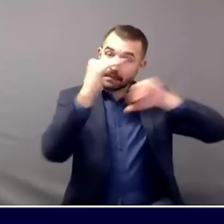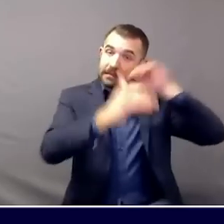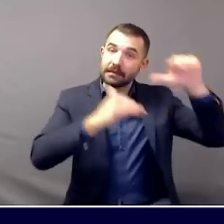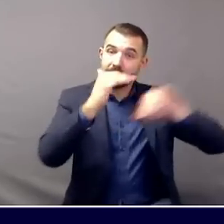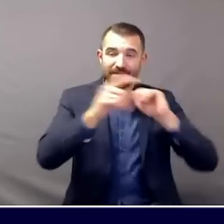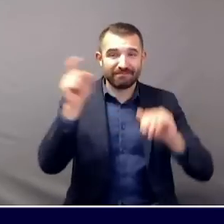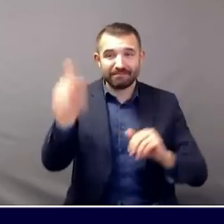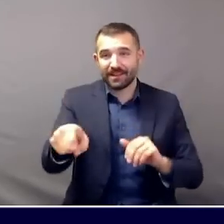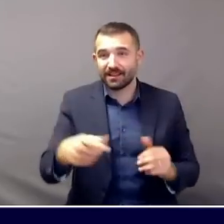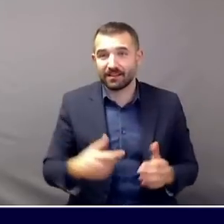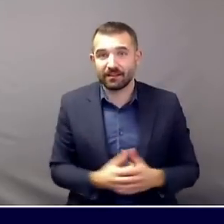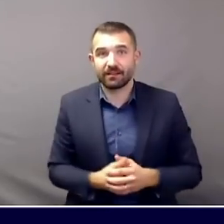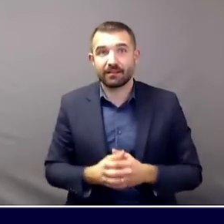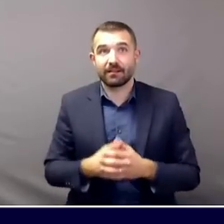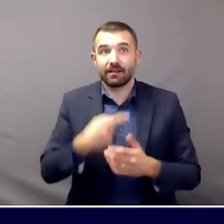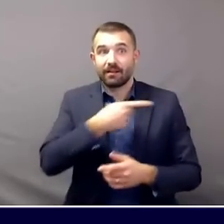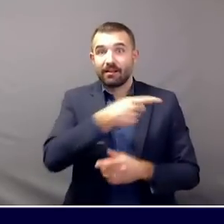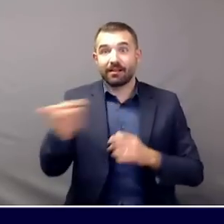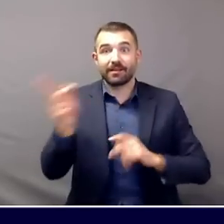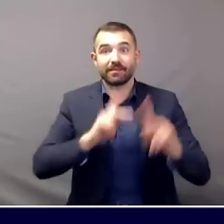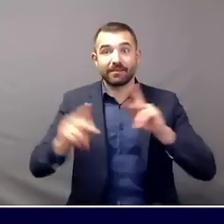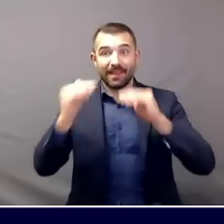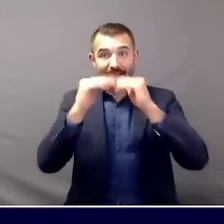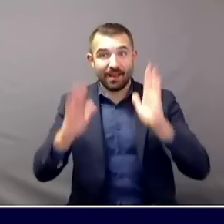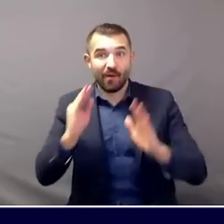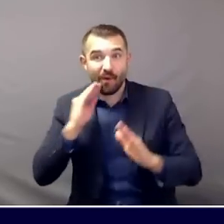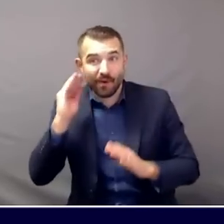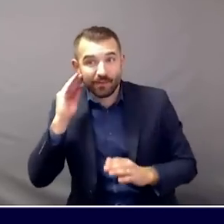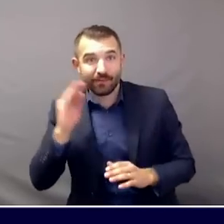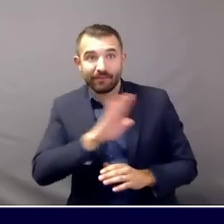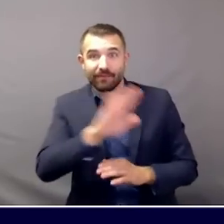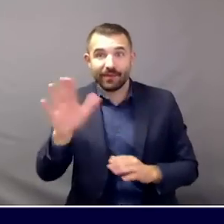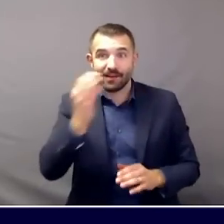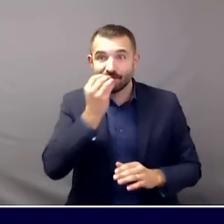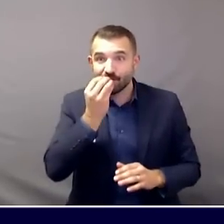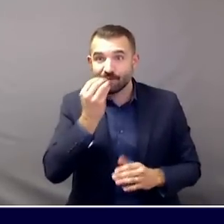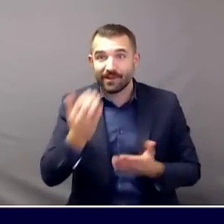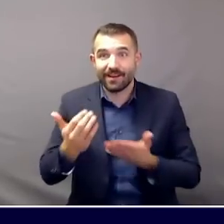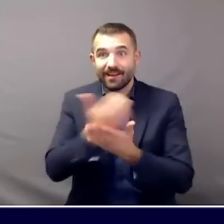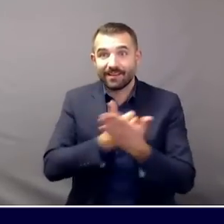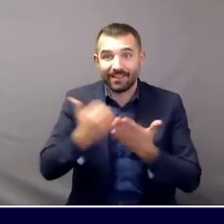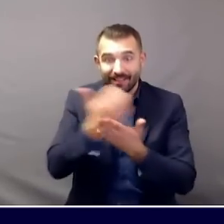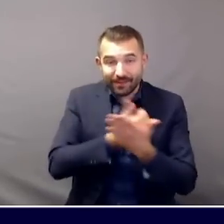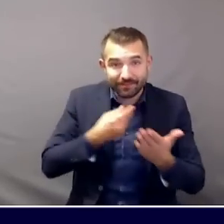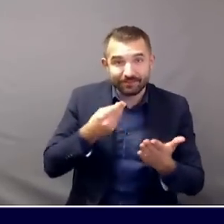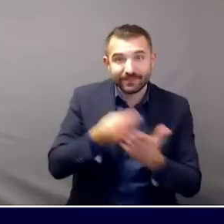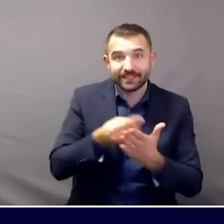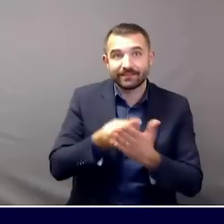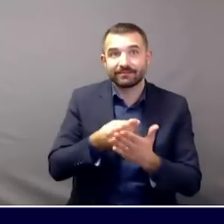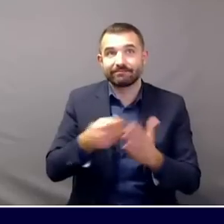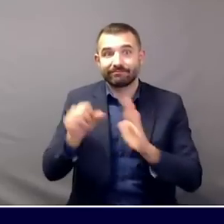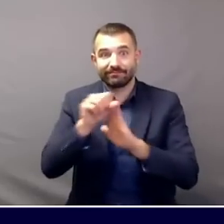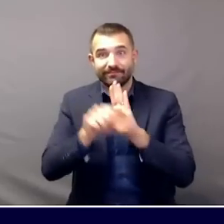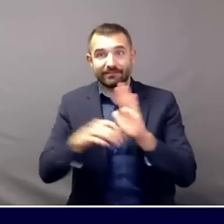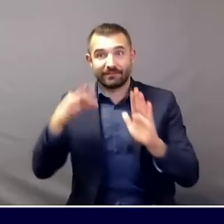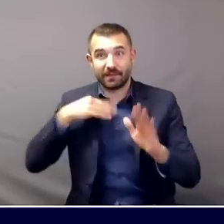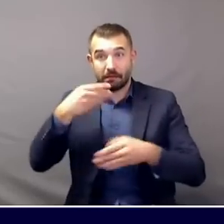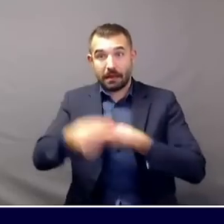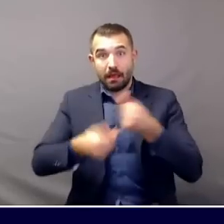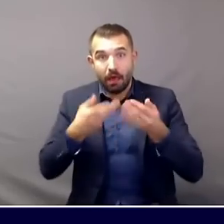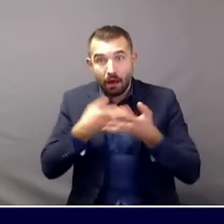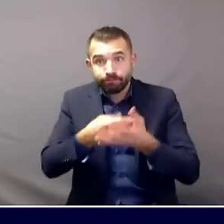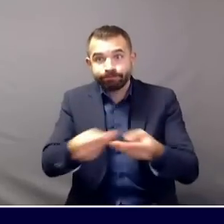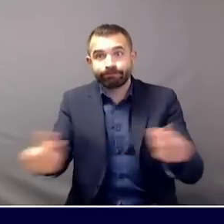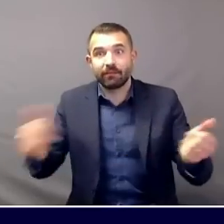insecurity, and et cetera, and incomes. We can't do that as a state. We've done everything we